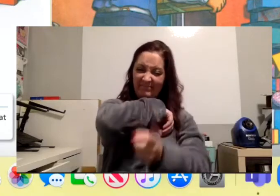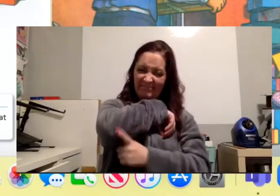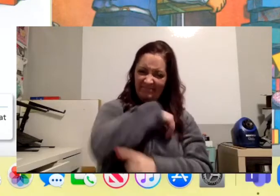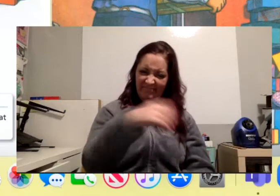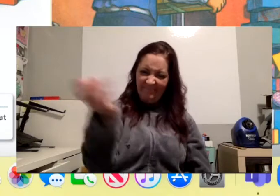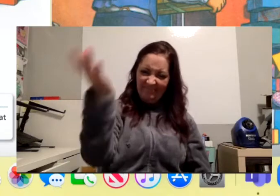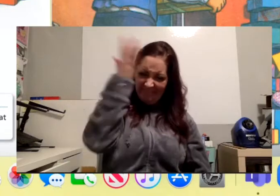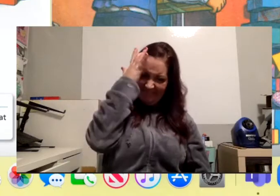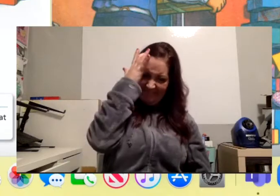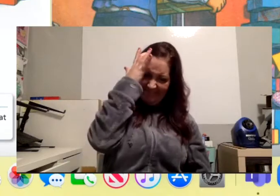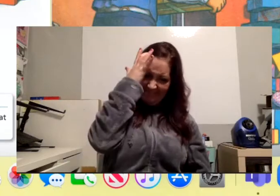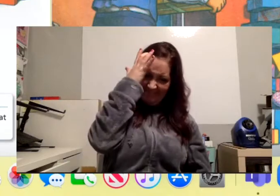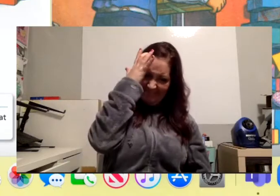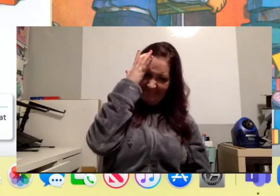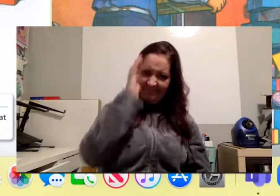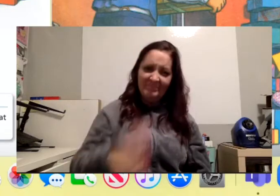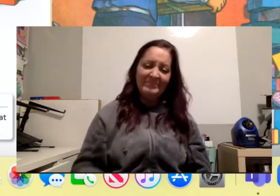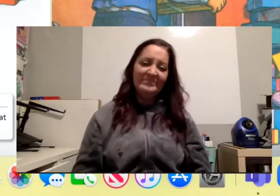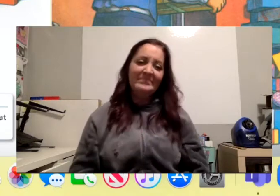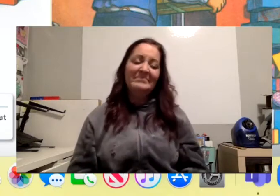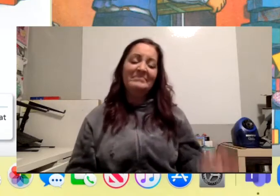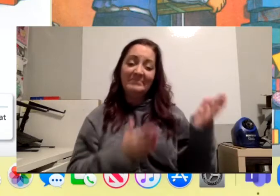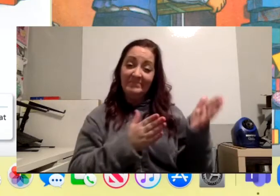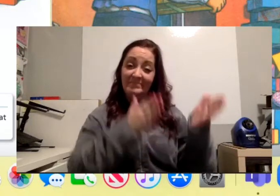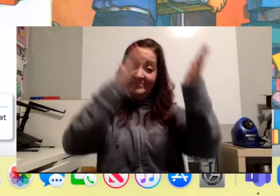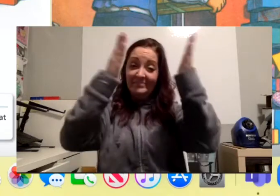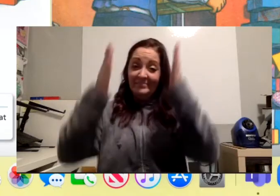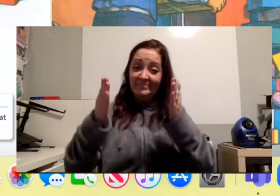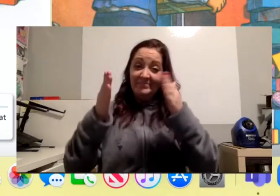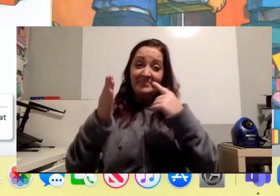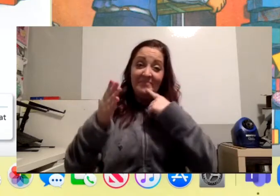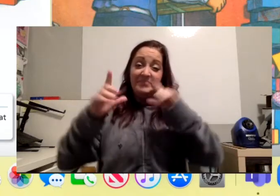Money? In a trash can? That's silly.